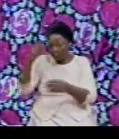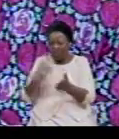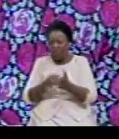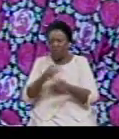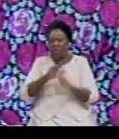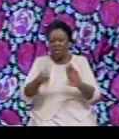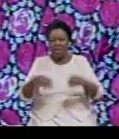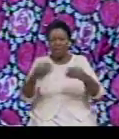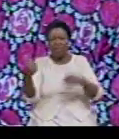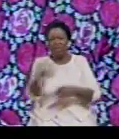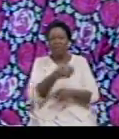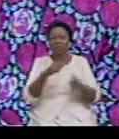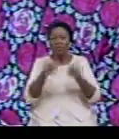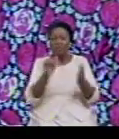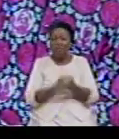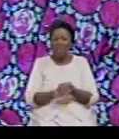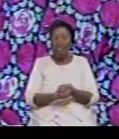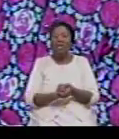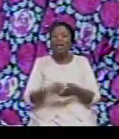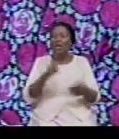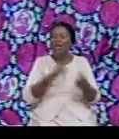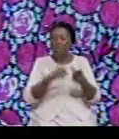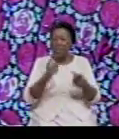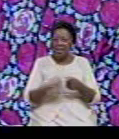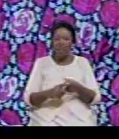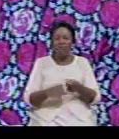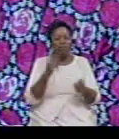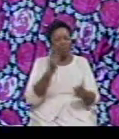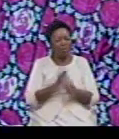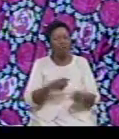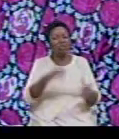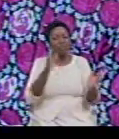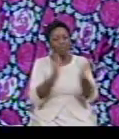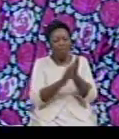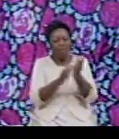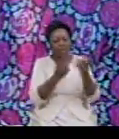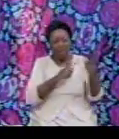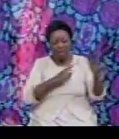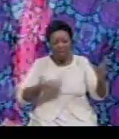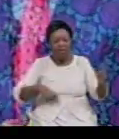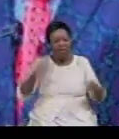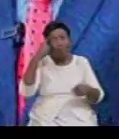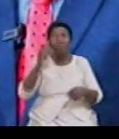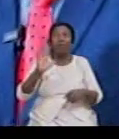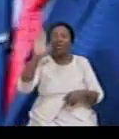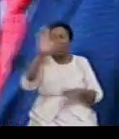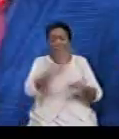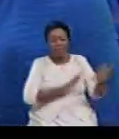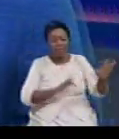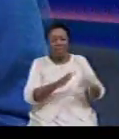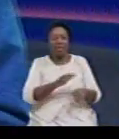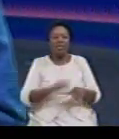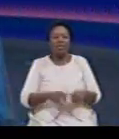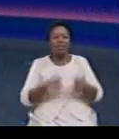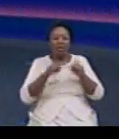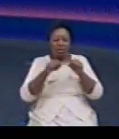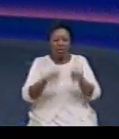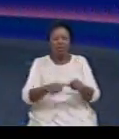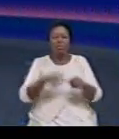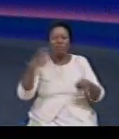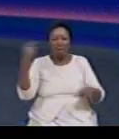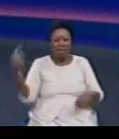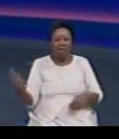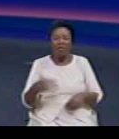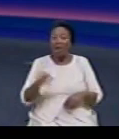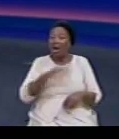myself in a dungeon somewhere? What's my response? Praise the Lord, for his mercy endureth forever, and your